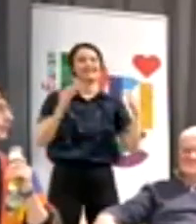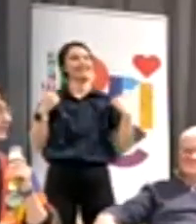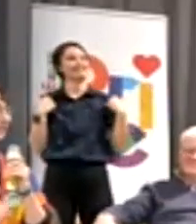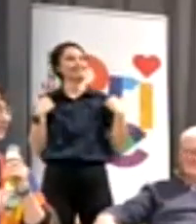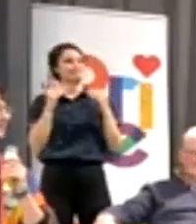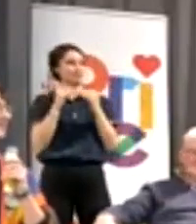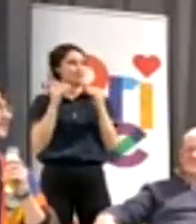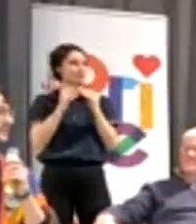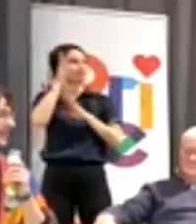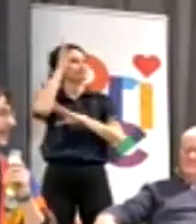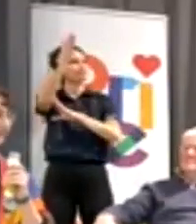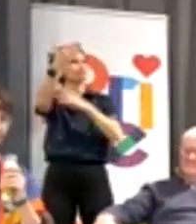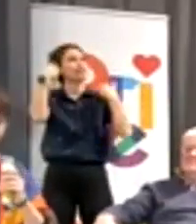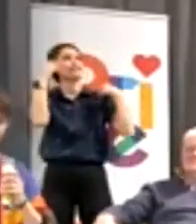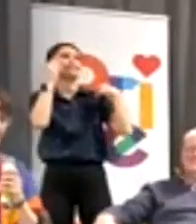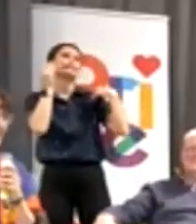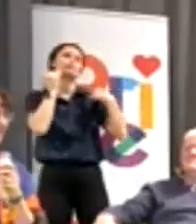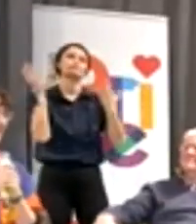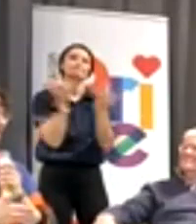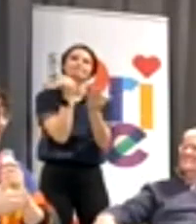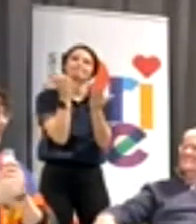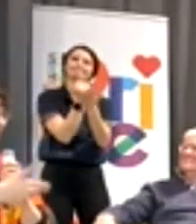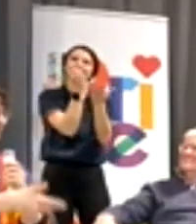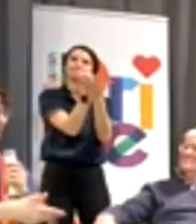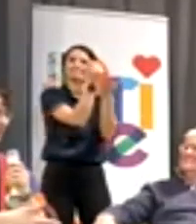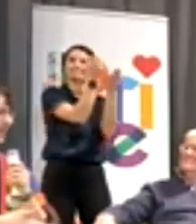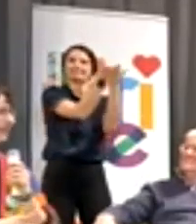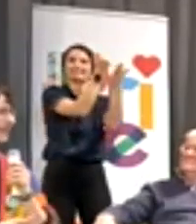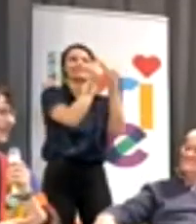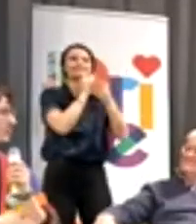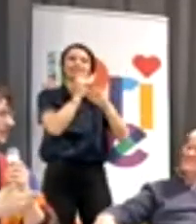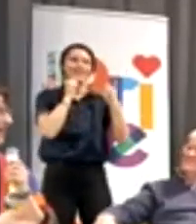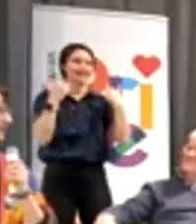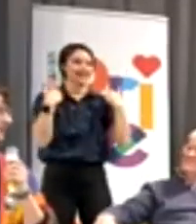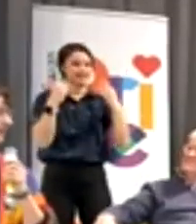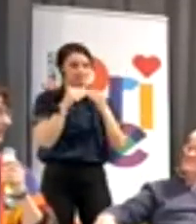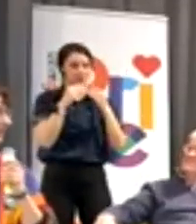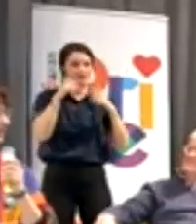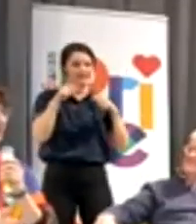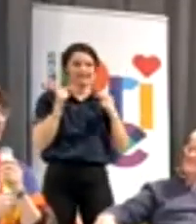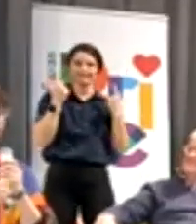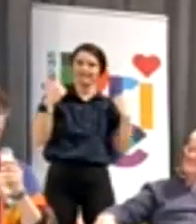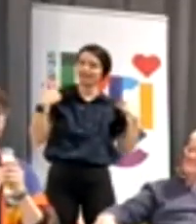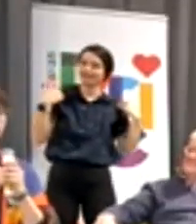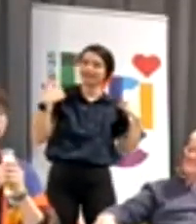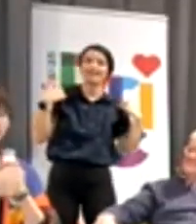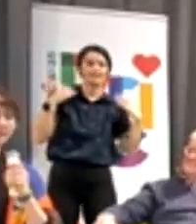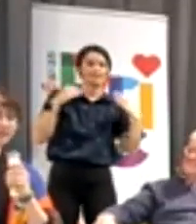live for. There's more experiences to have. And it's an example that there is more to life. You can have a family. You